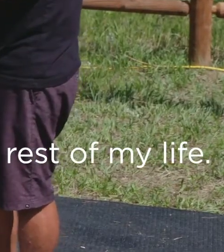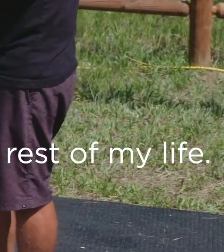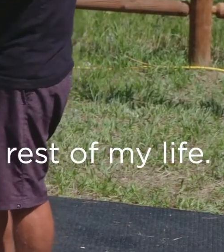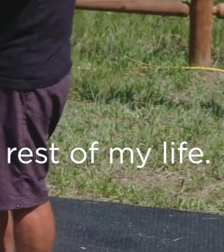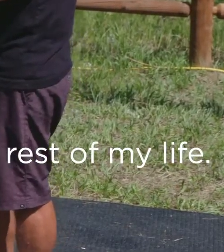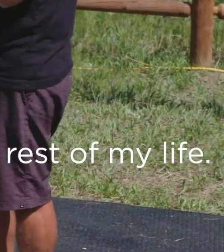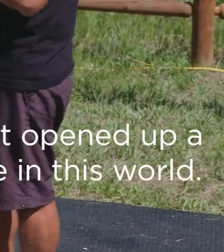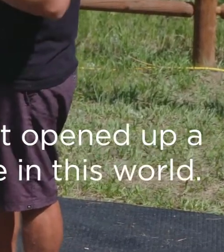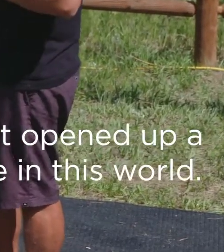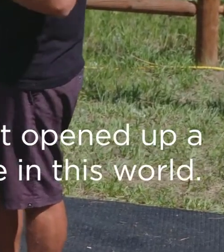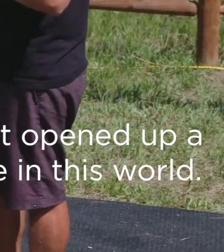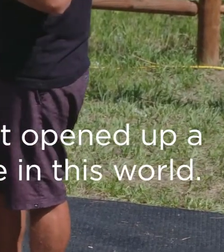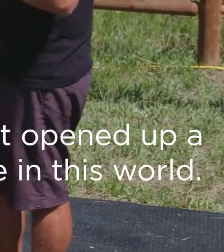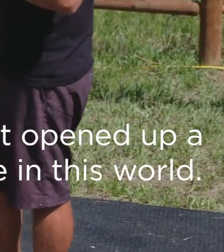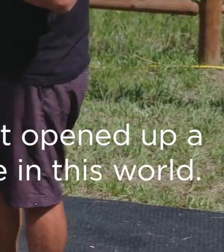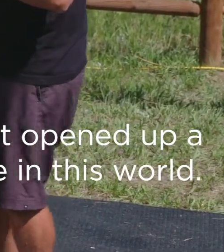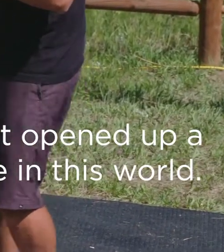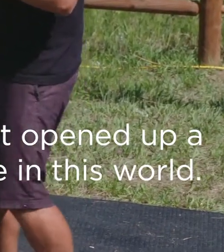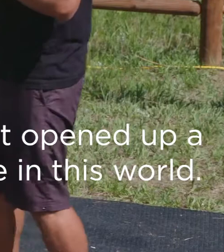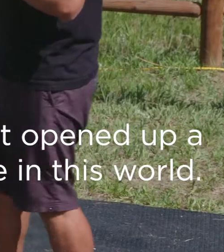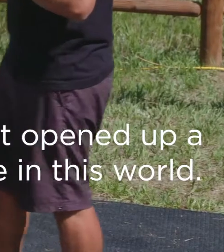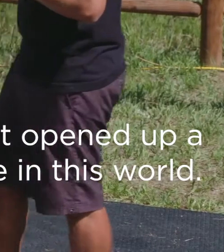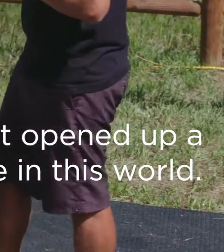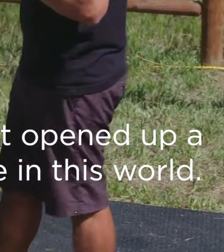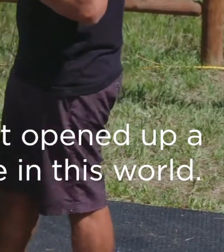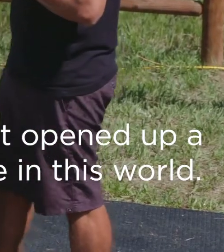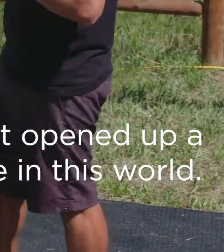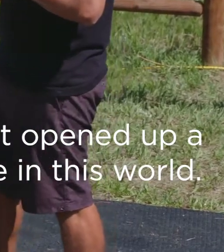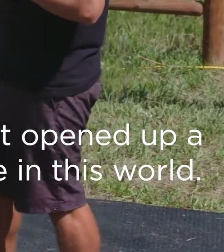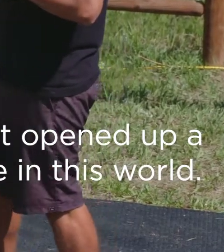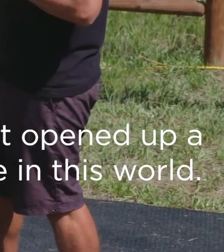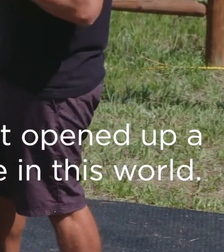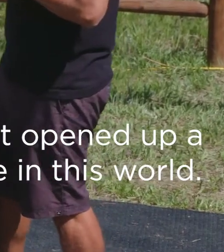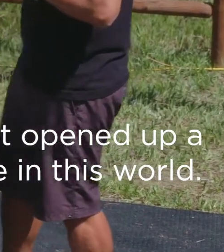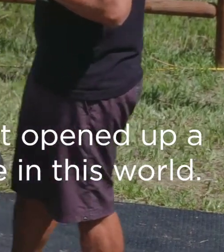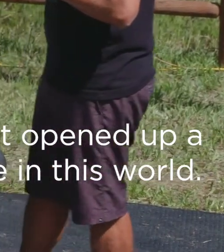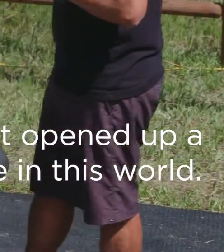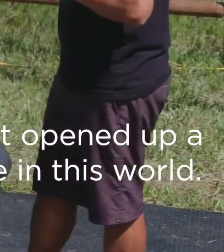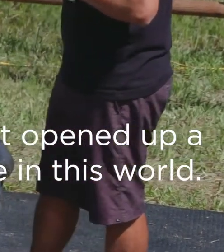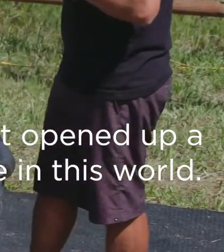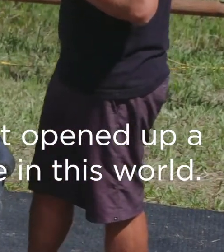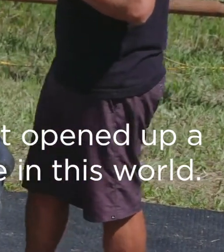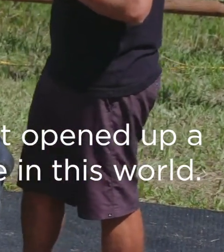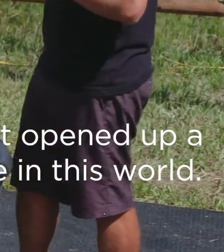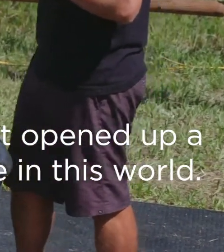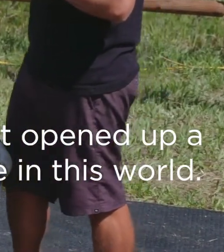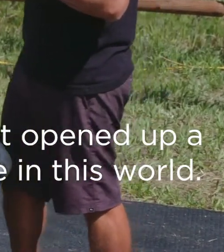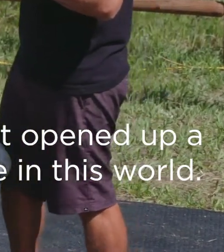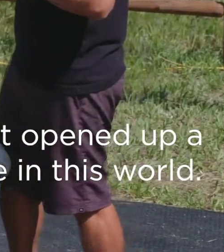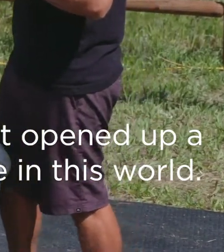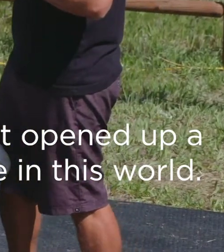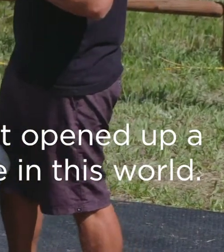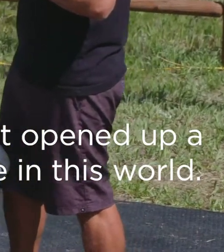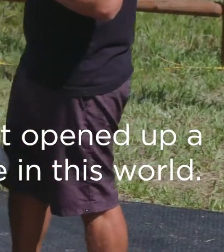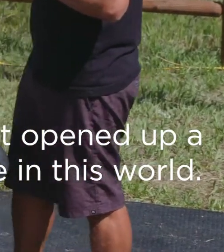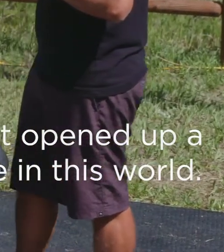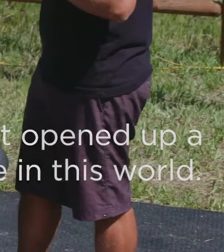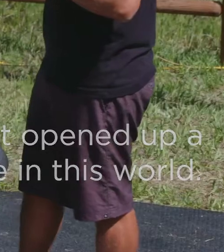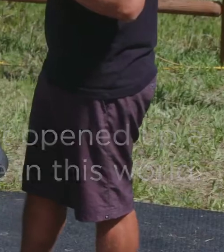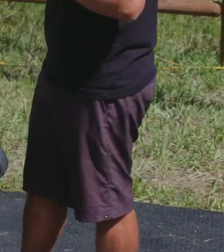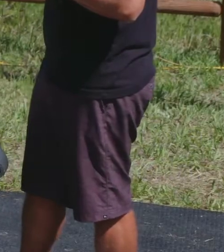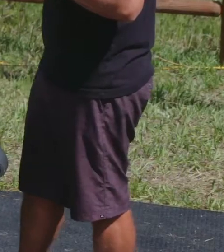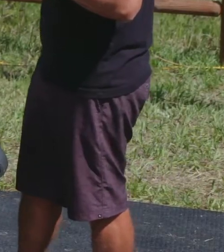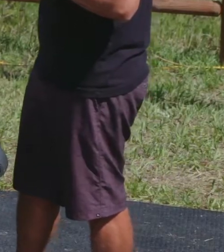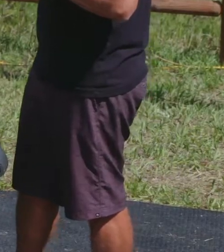for the rest of my life. And when I accepted him as my savior, it just opened up a whole new world, and I really want to live in this